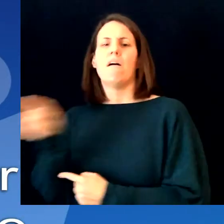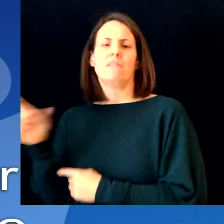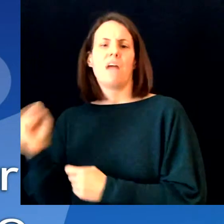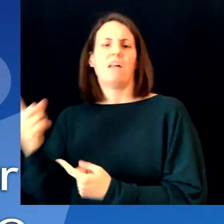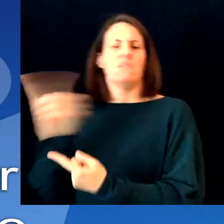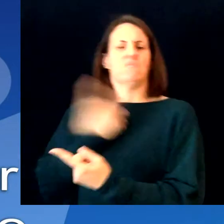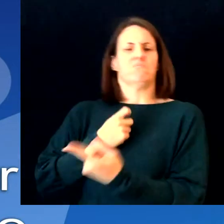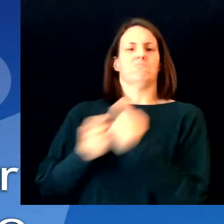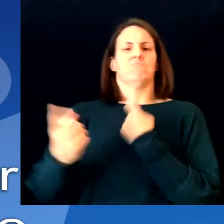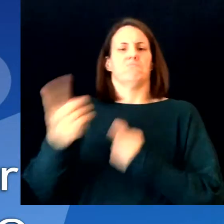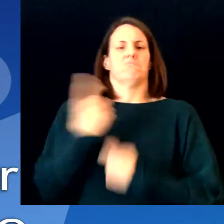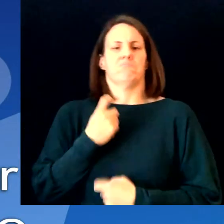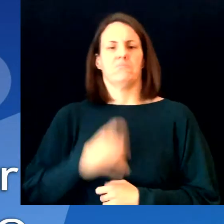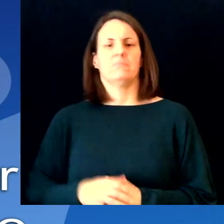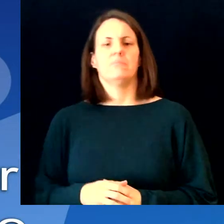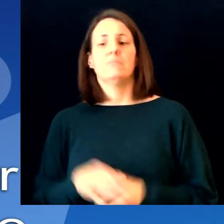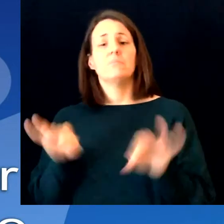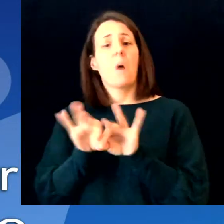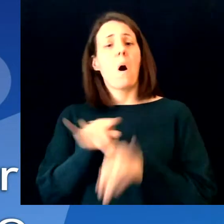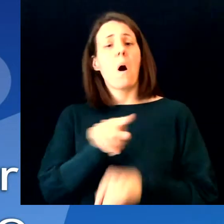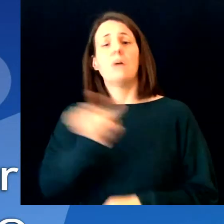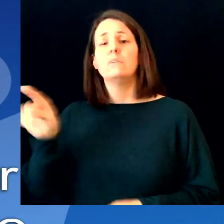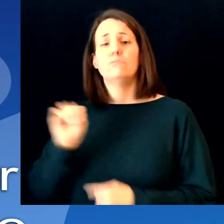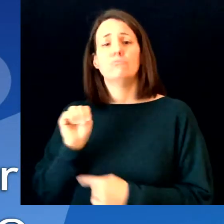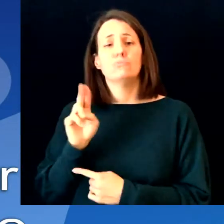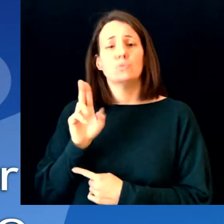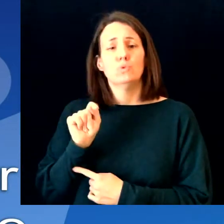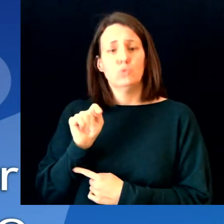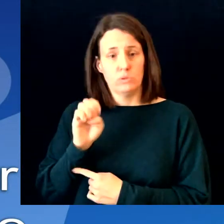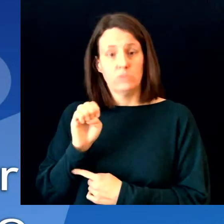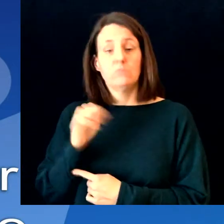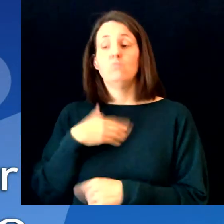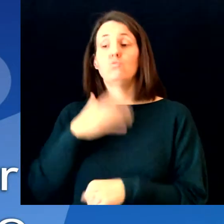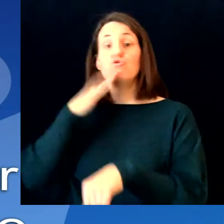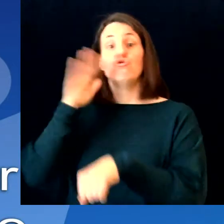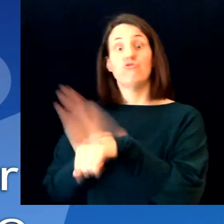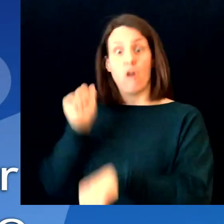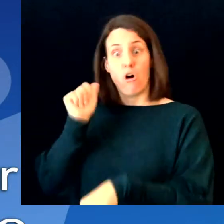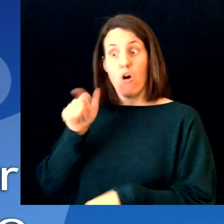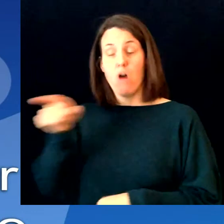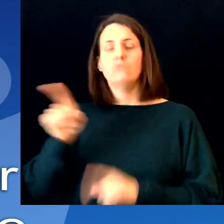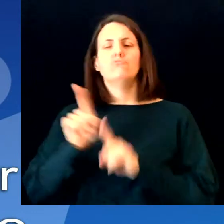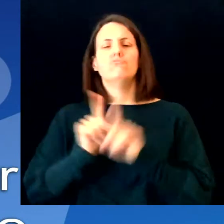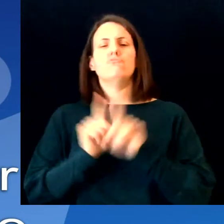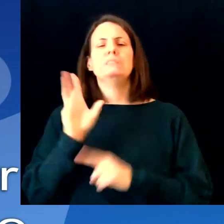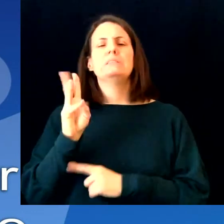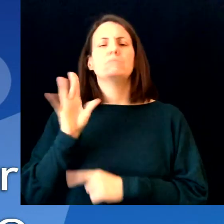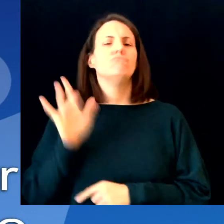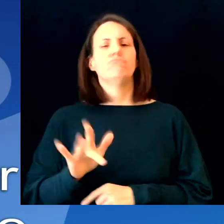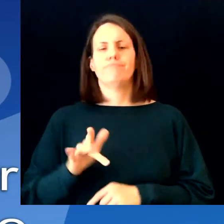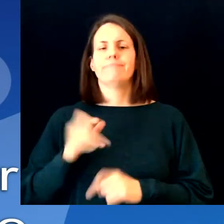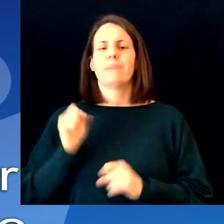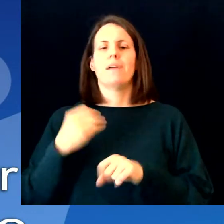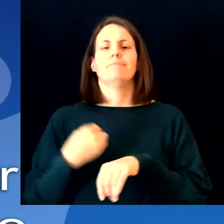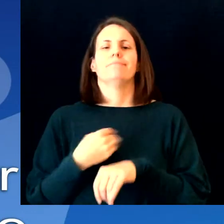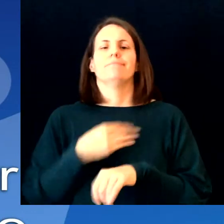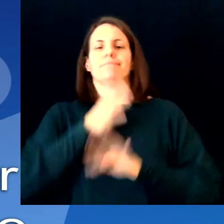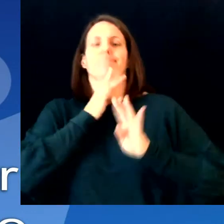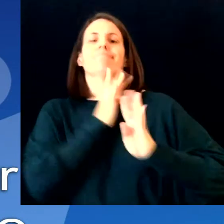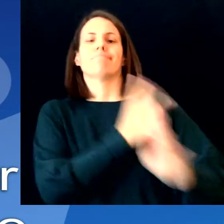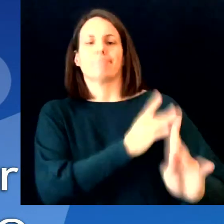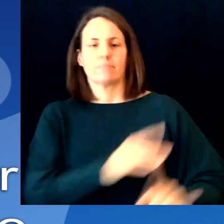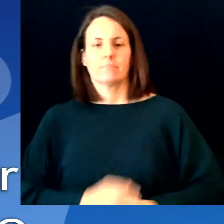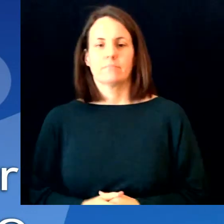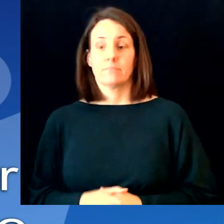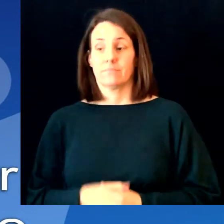If you are able to do so, use *6 to mute and unmute your phone. And in the interest of time and to ensure everyone gets a chance to participate, we